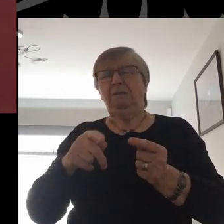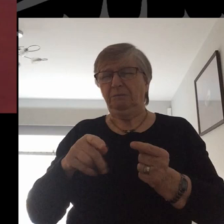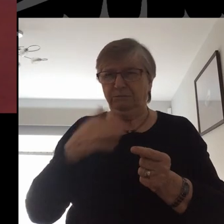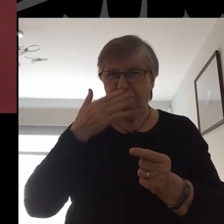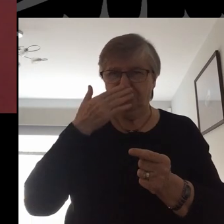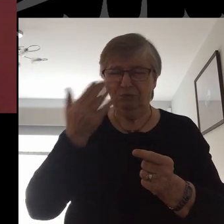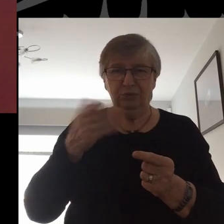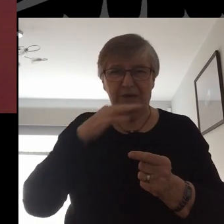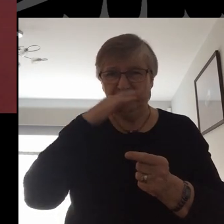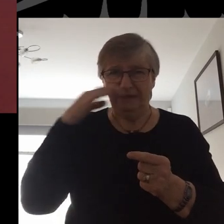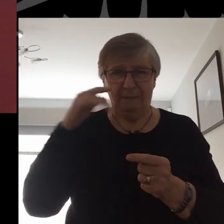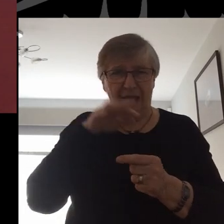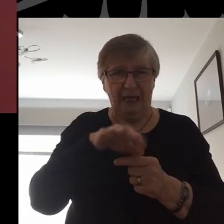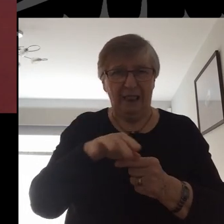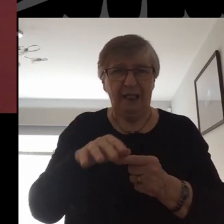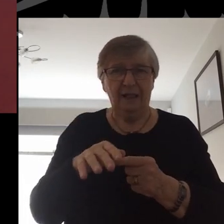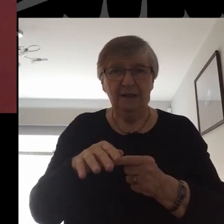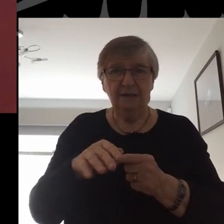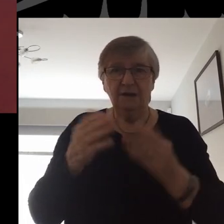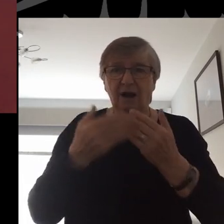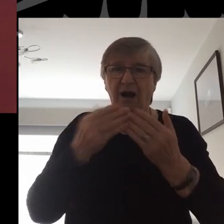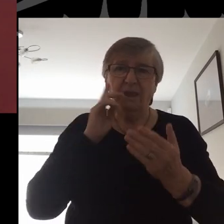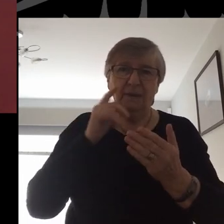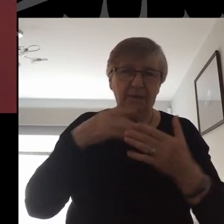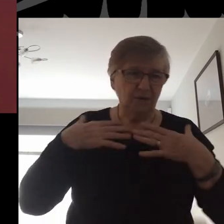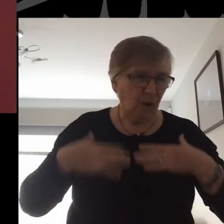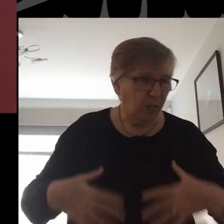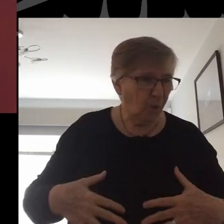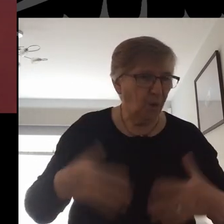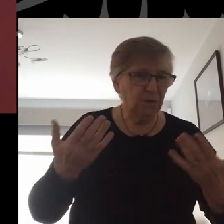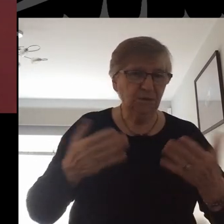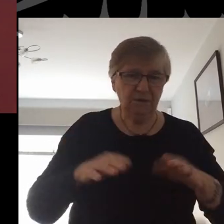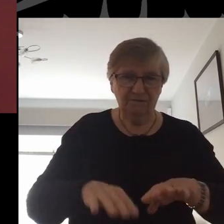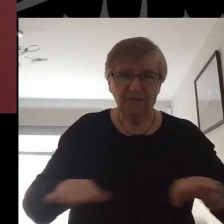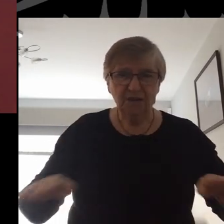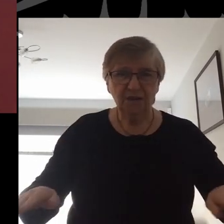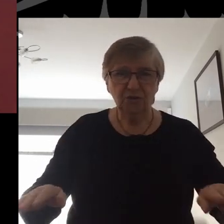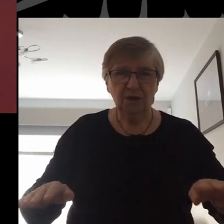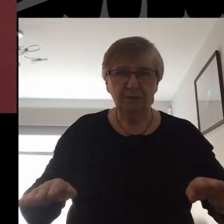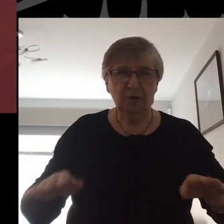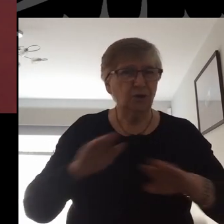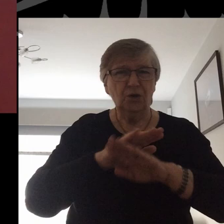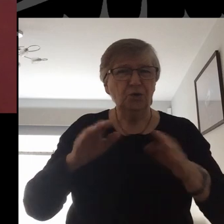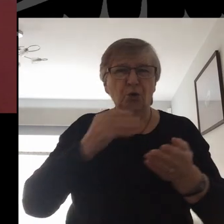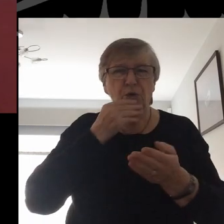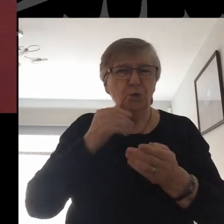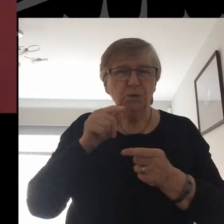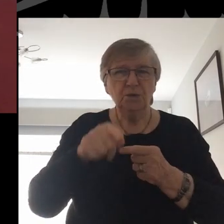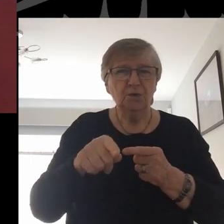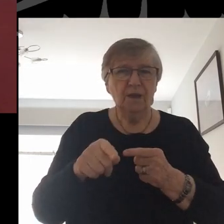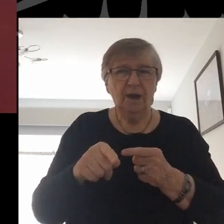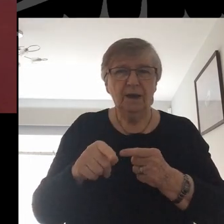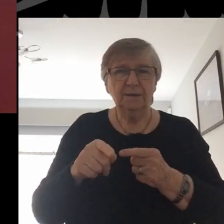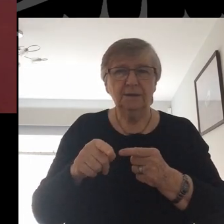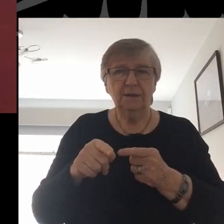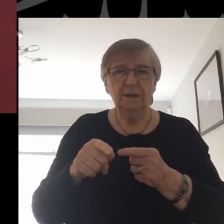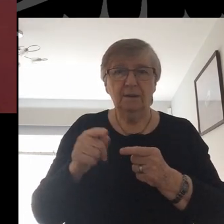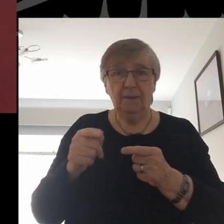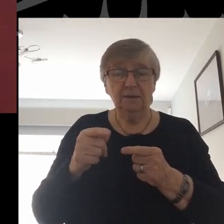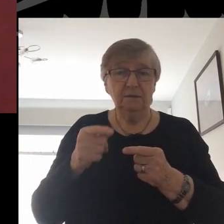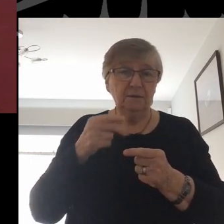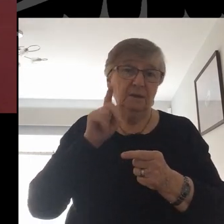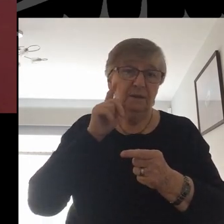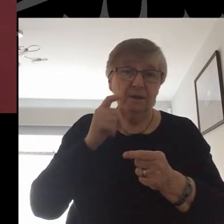Non-smokers pick it up in other people's clothes and furniture and so on, because they're not used to that. Whereas the heavy smoker,